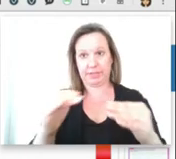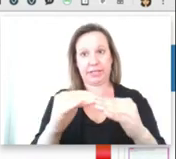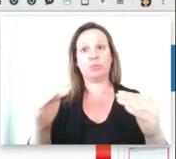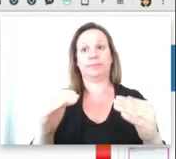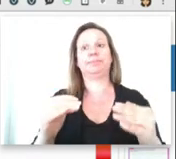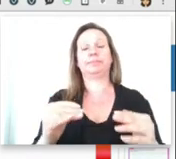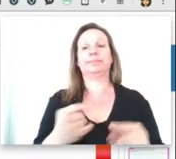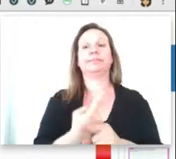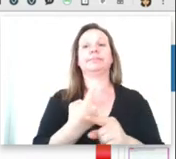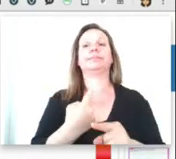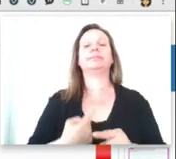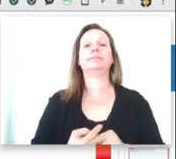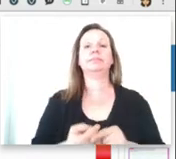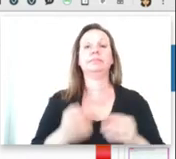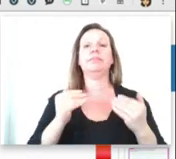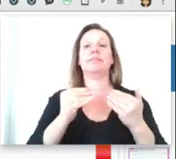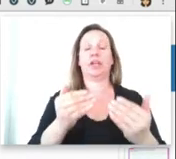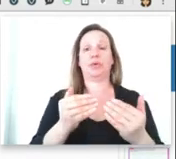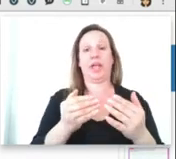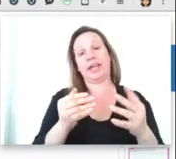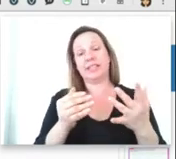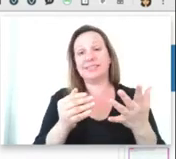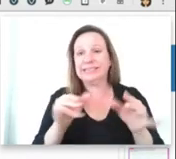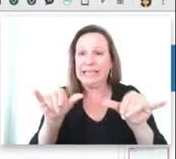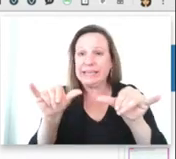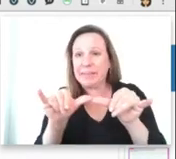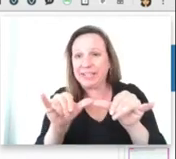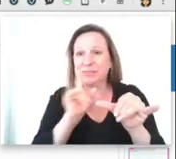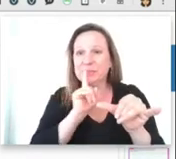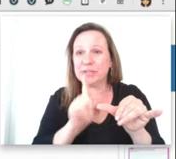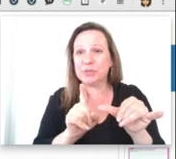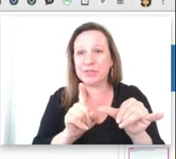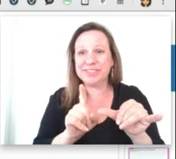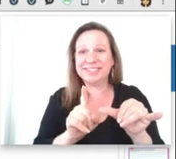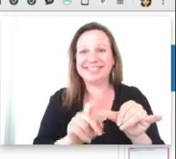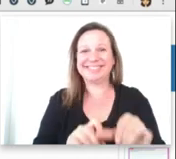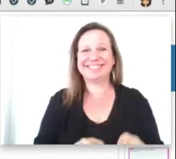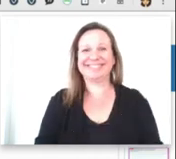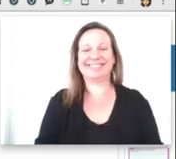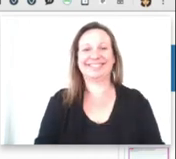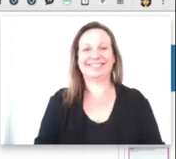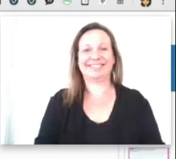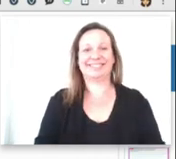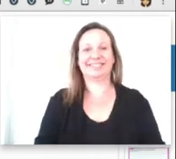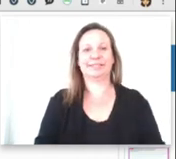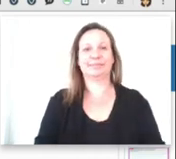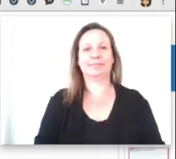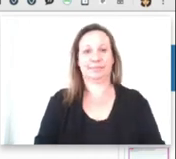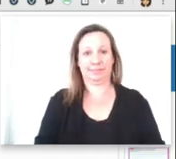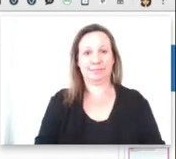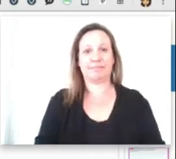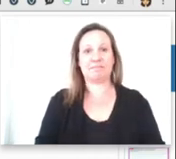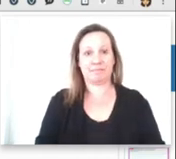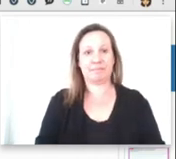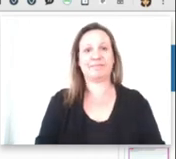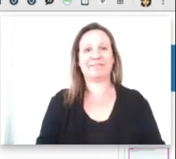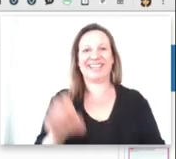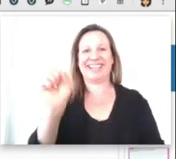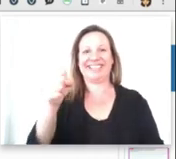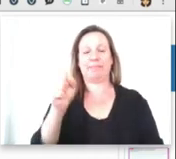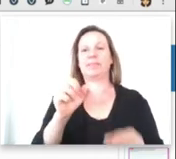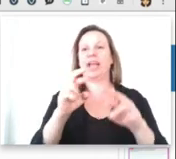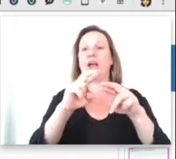2. Let's go ahead and double check with the ruler just to make sure. I'm going to go ahead and do this one first. Line it up. Yep, I